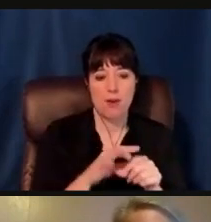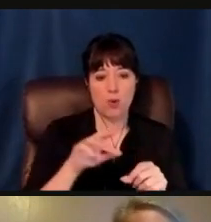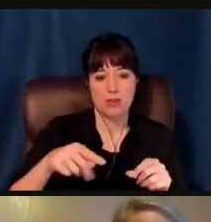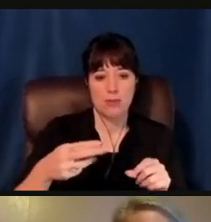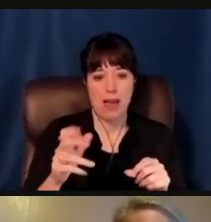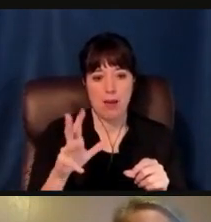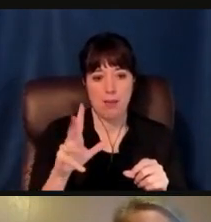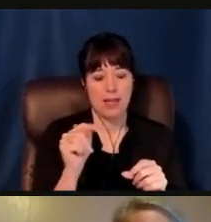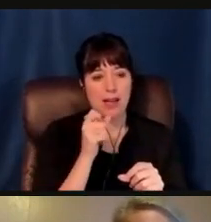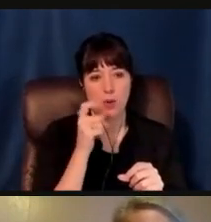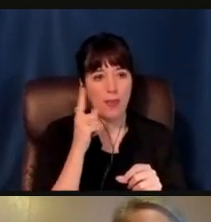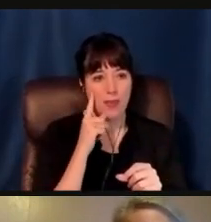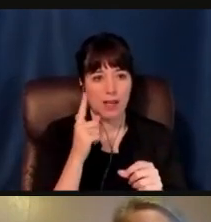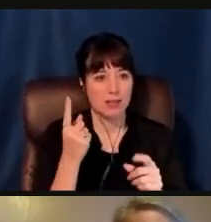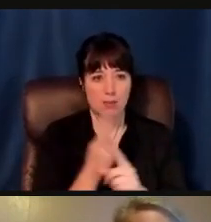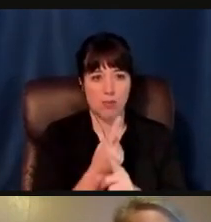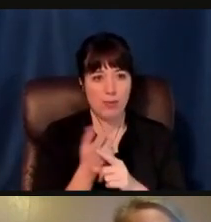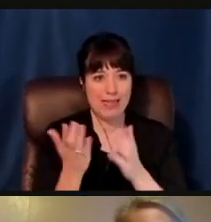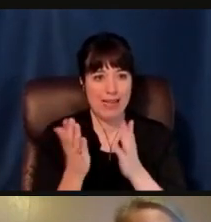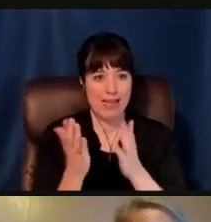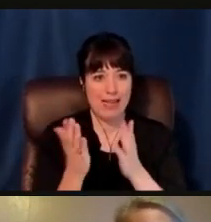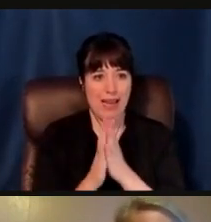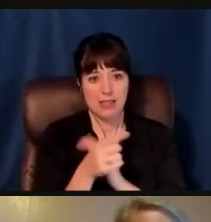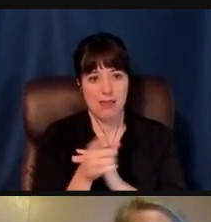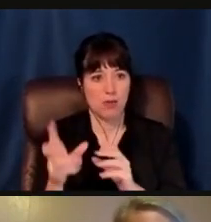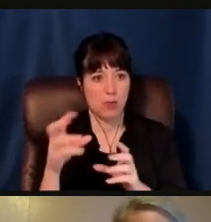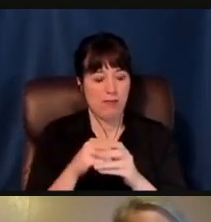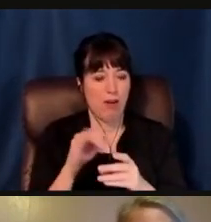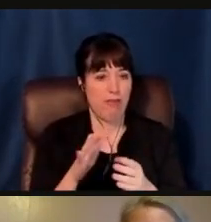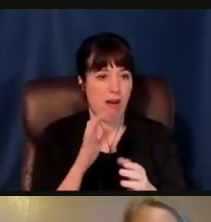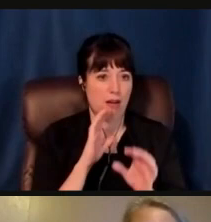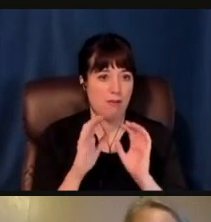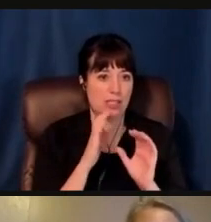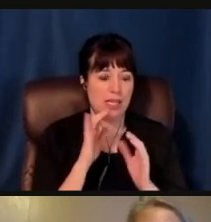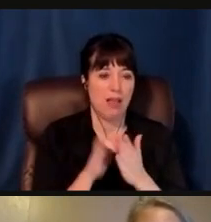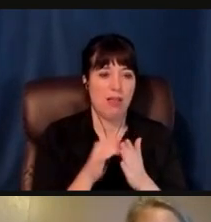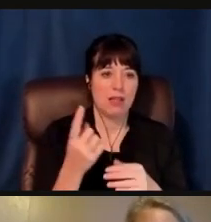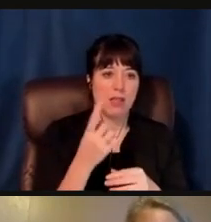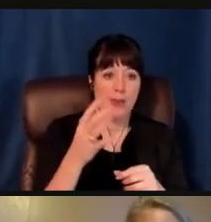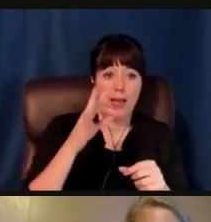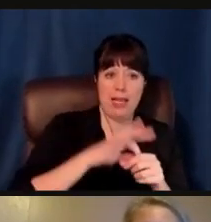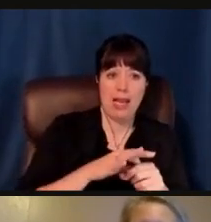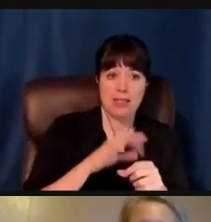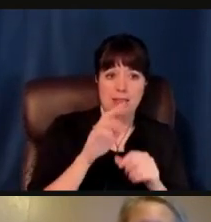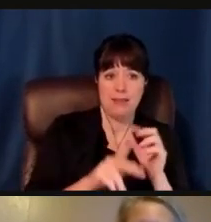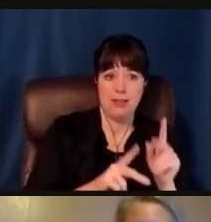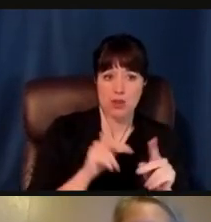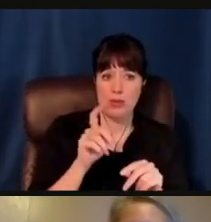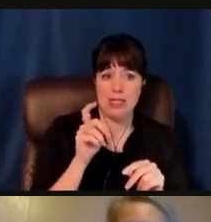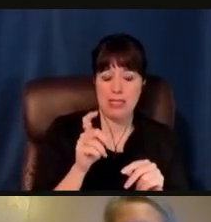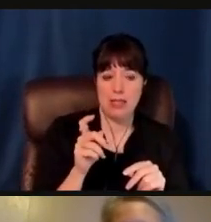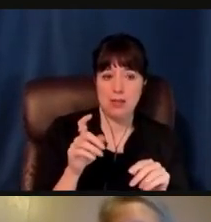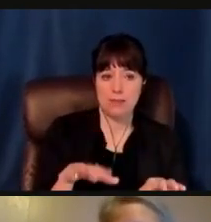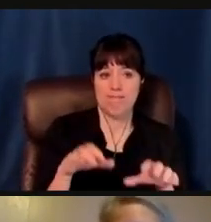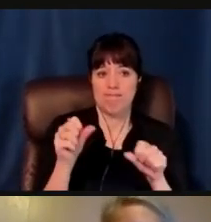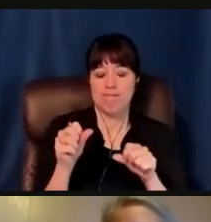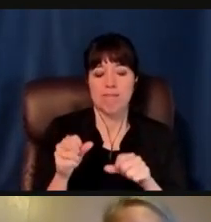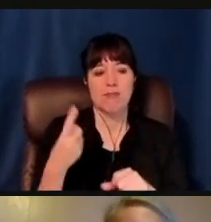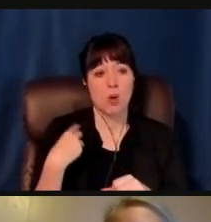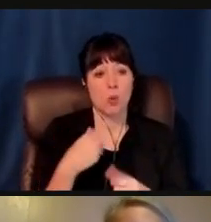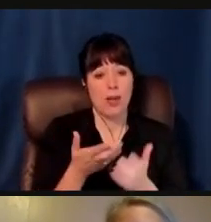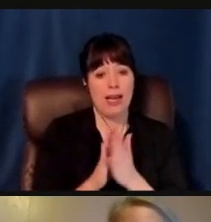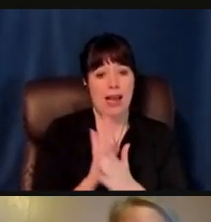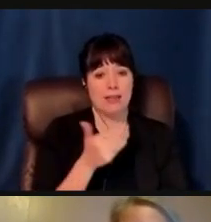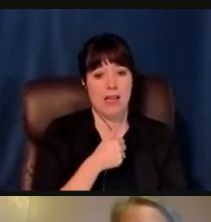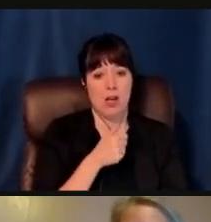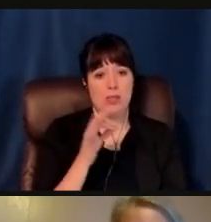think it's appropriate to ask them to be involved in that conversation. That's something that elected officials would have to take on. We can certainly ask our staff to come back and just